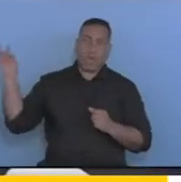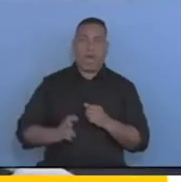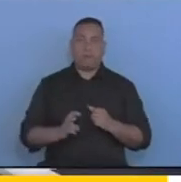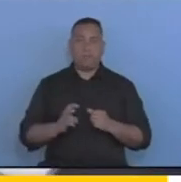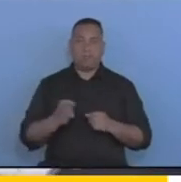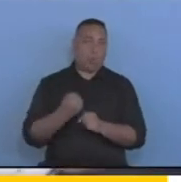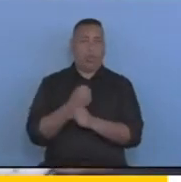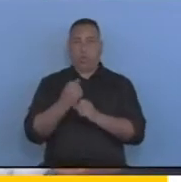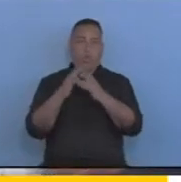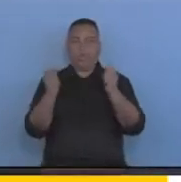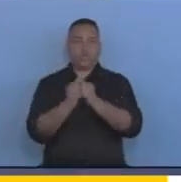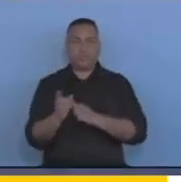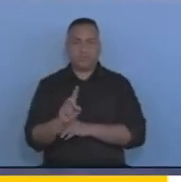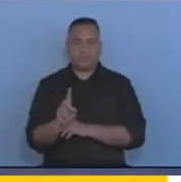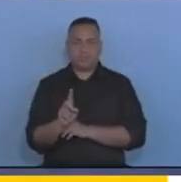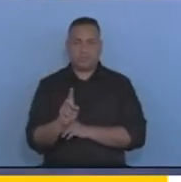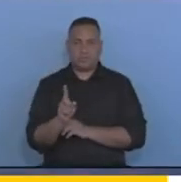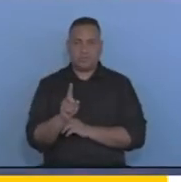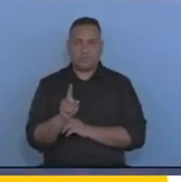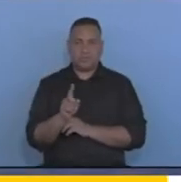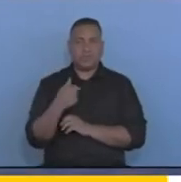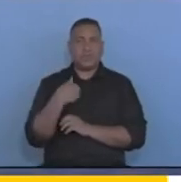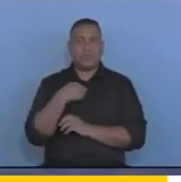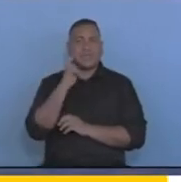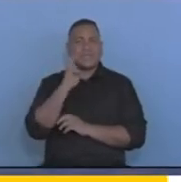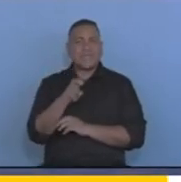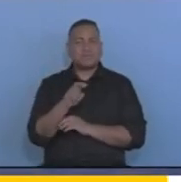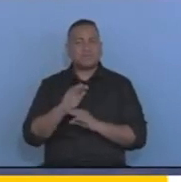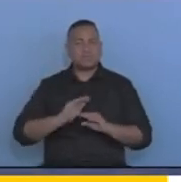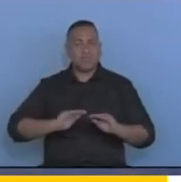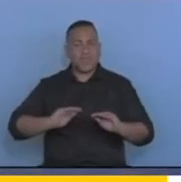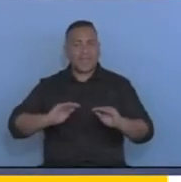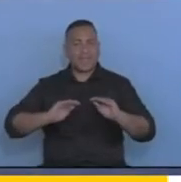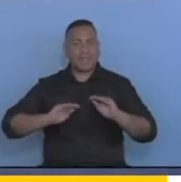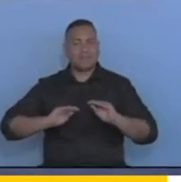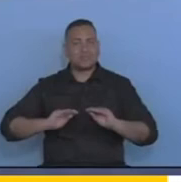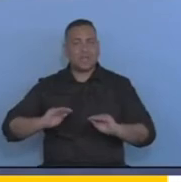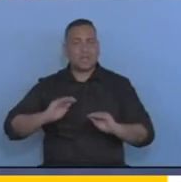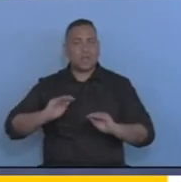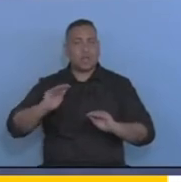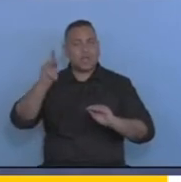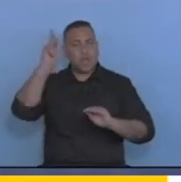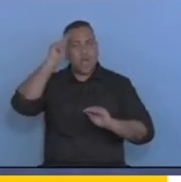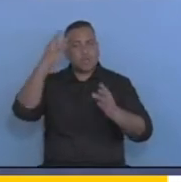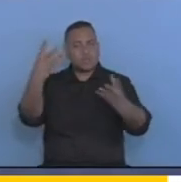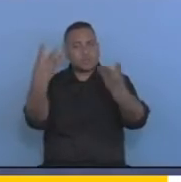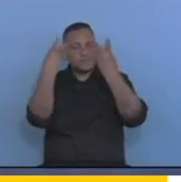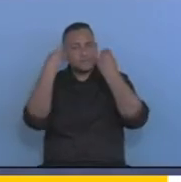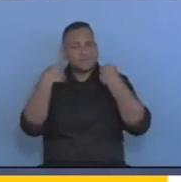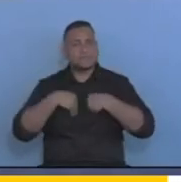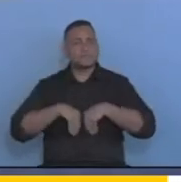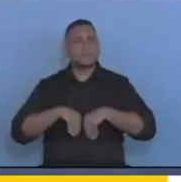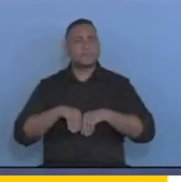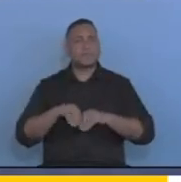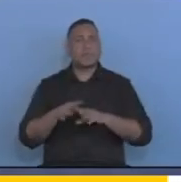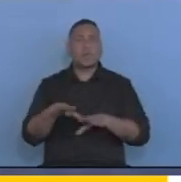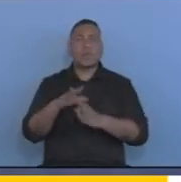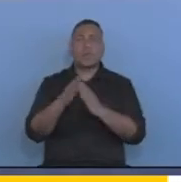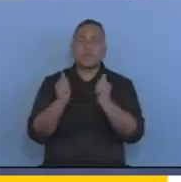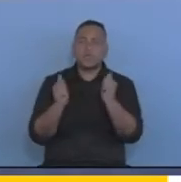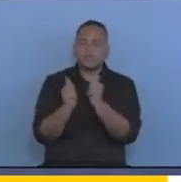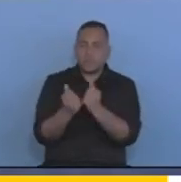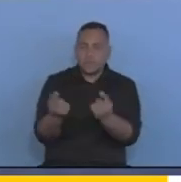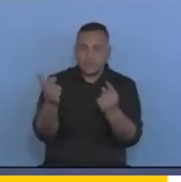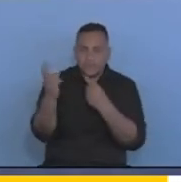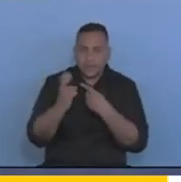to equip them basically with the knowledge of what to expect in the workshop, what are the risk